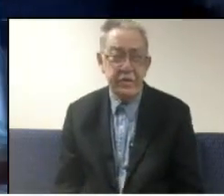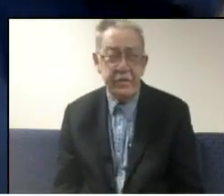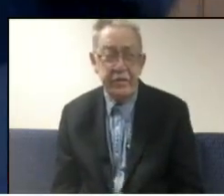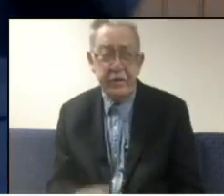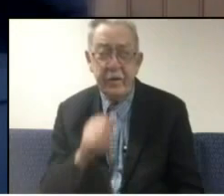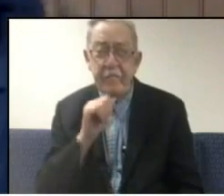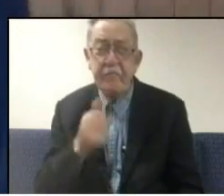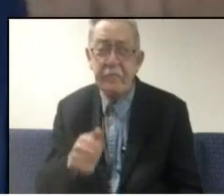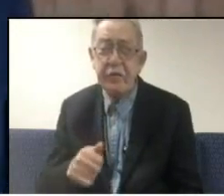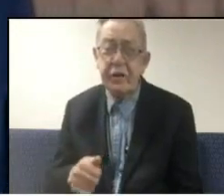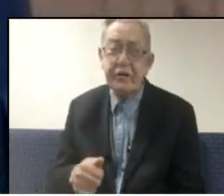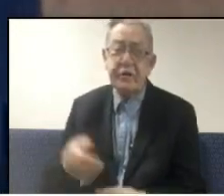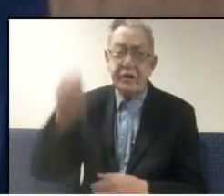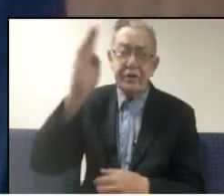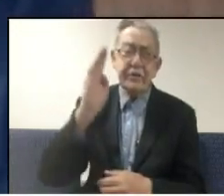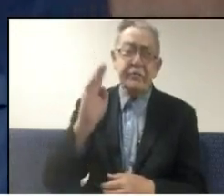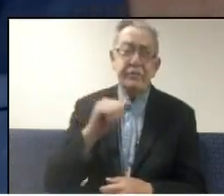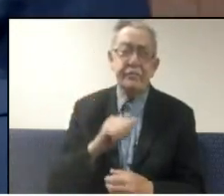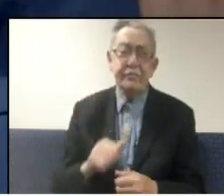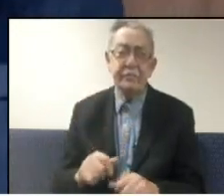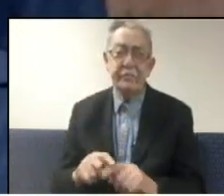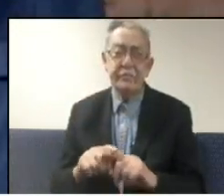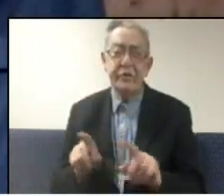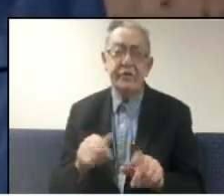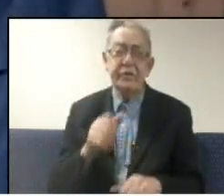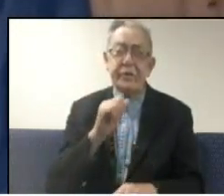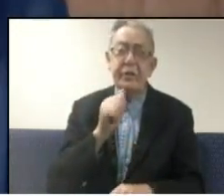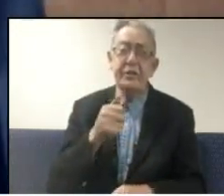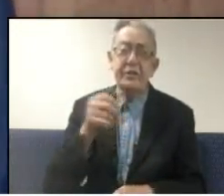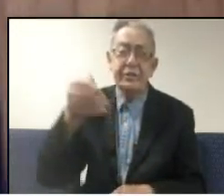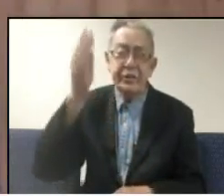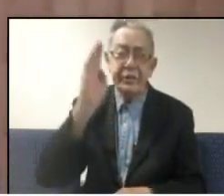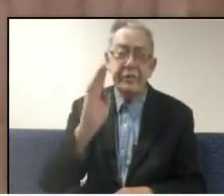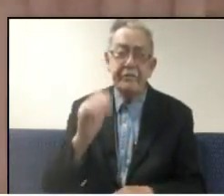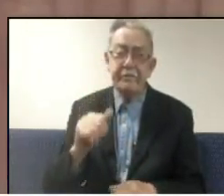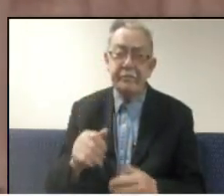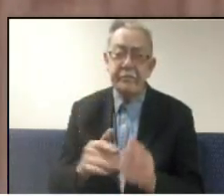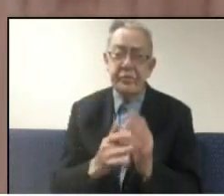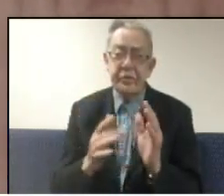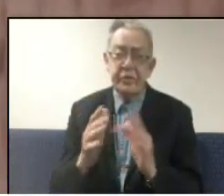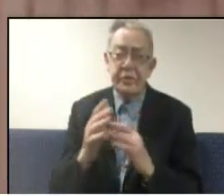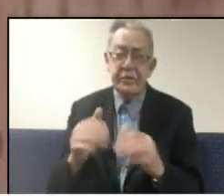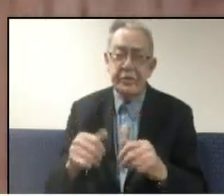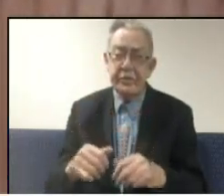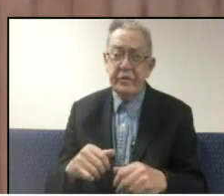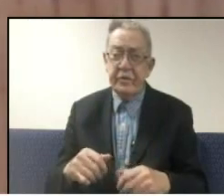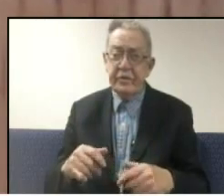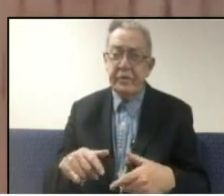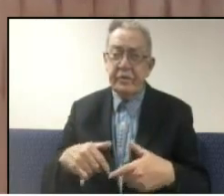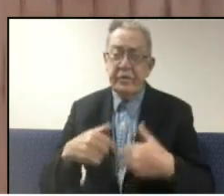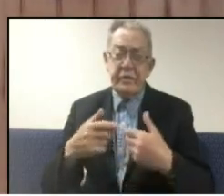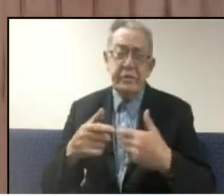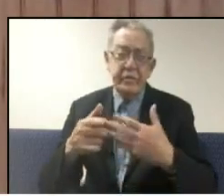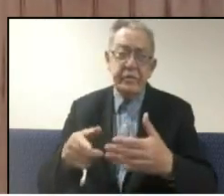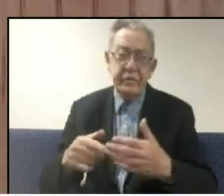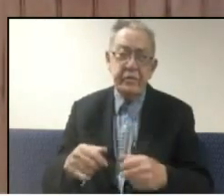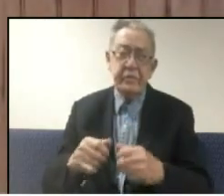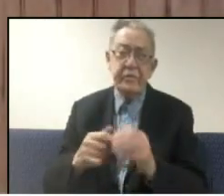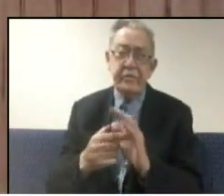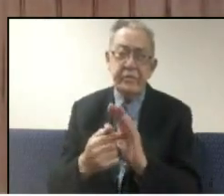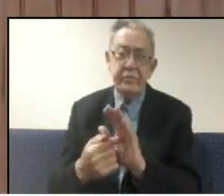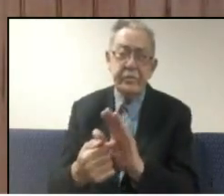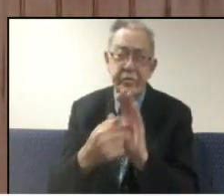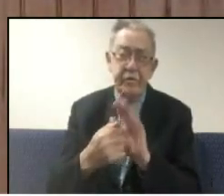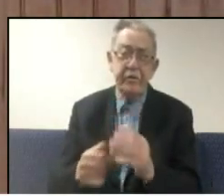God. Not God. Because Jesus lands on the shore where this man is, and He goes to